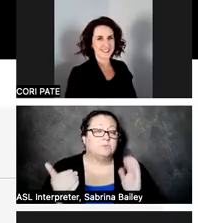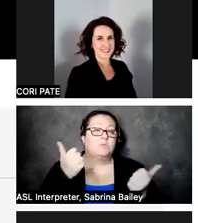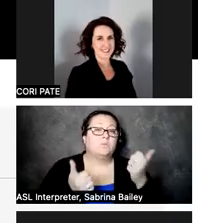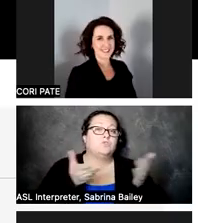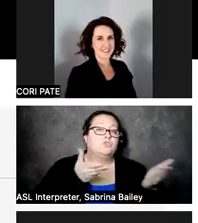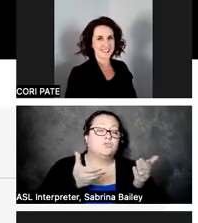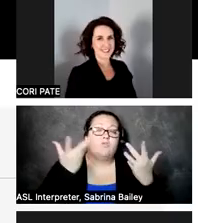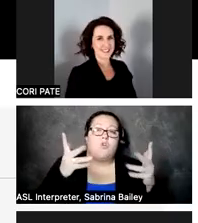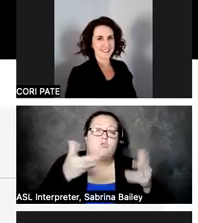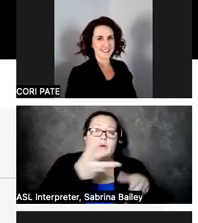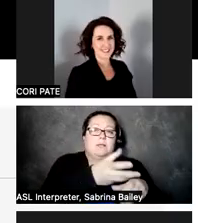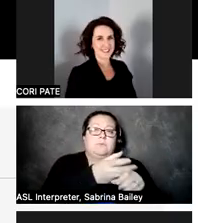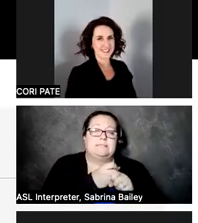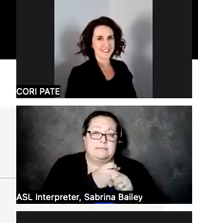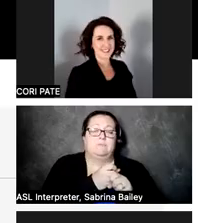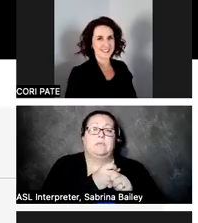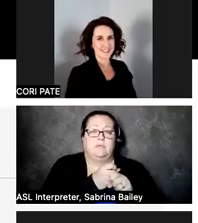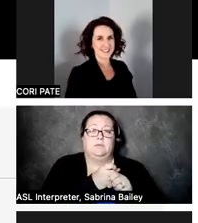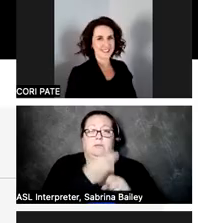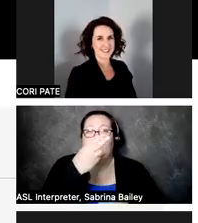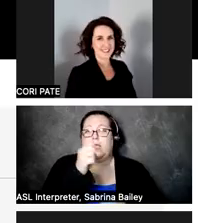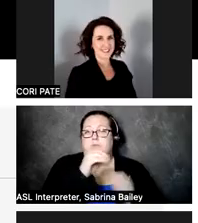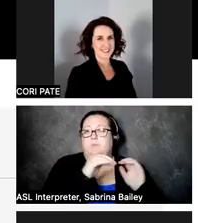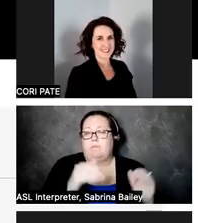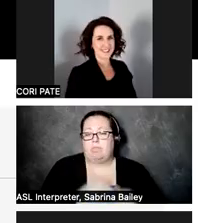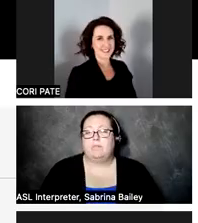were already receiving at the high school level?